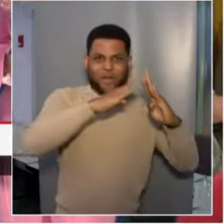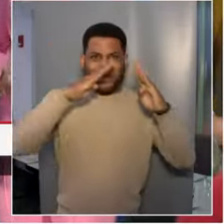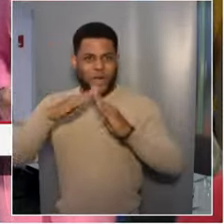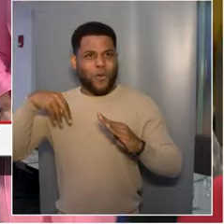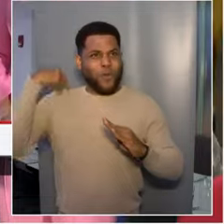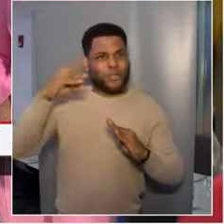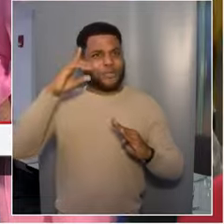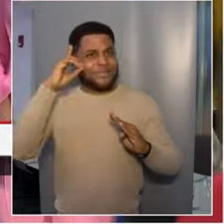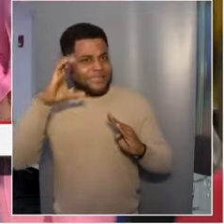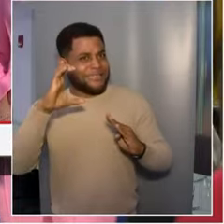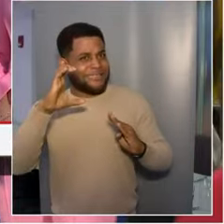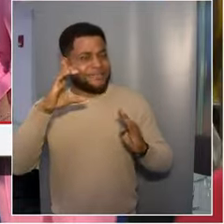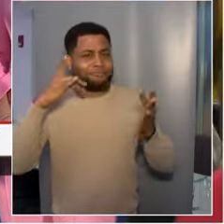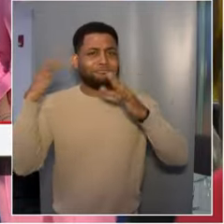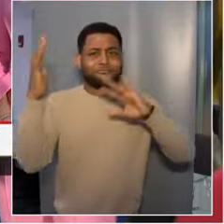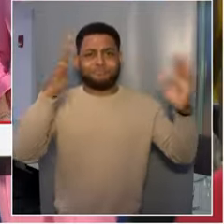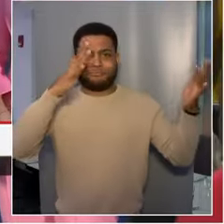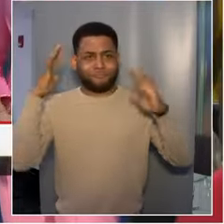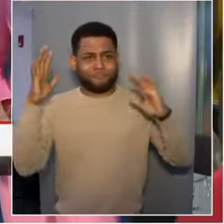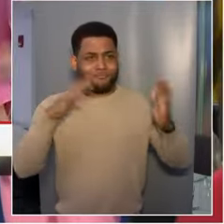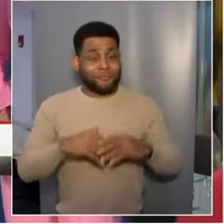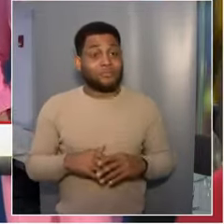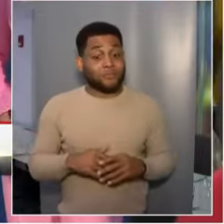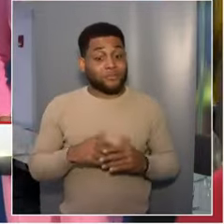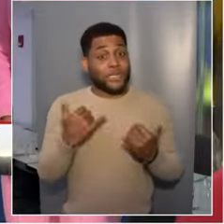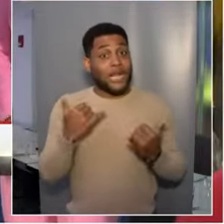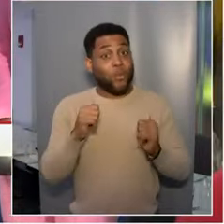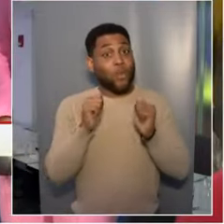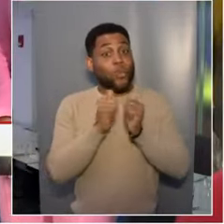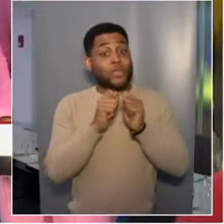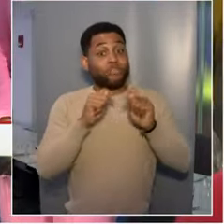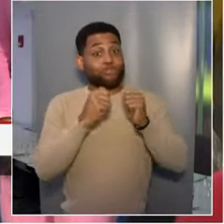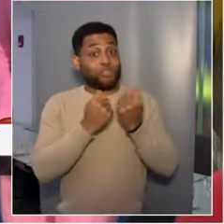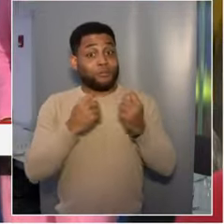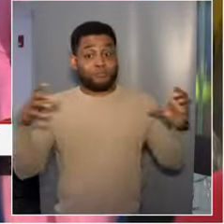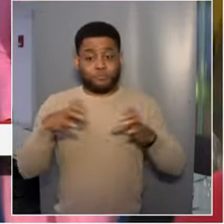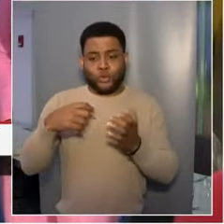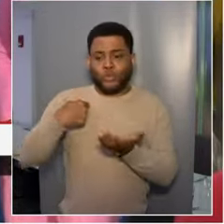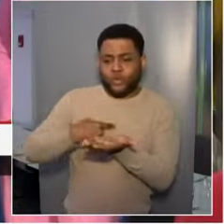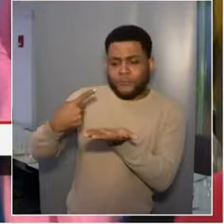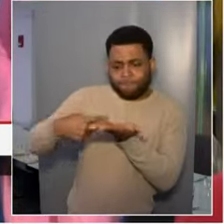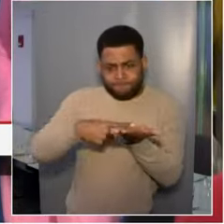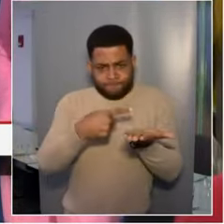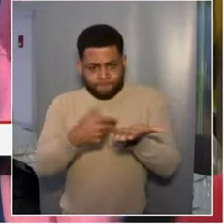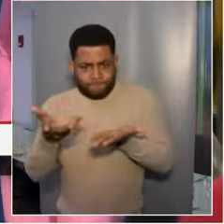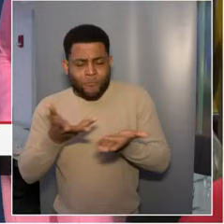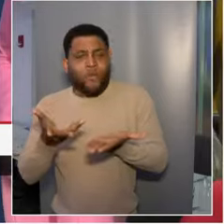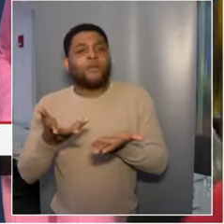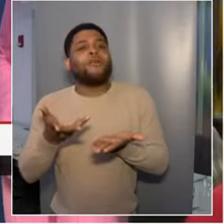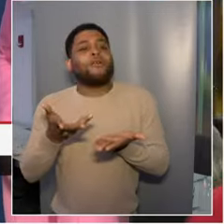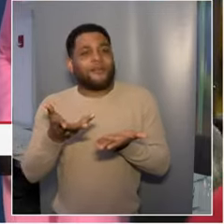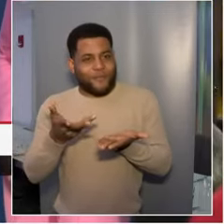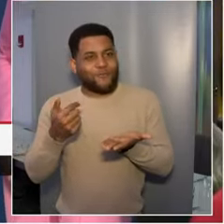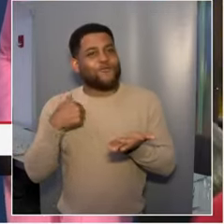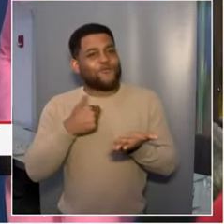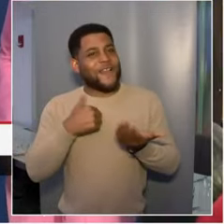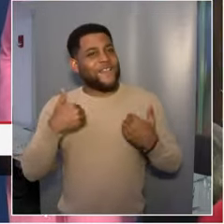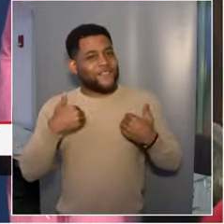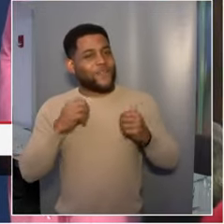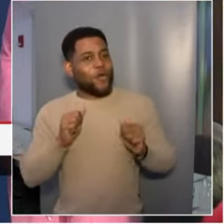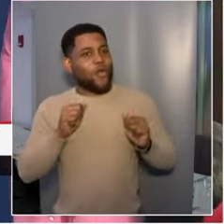We, with the teams, have identified additional opportunities to expand their footprint right here in downtown, and